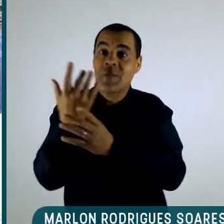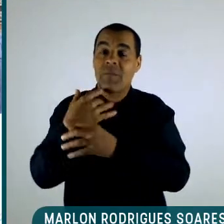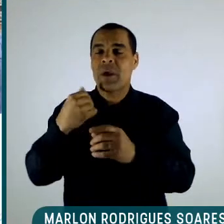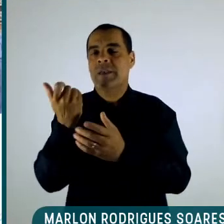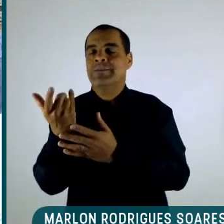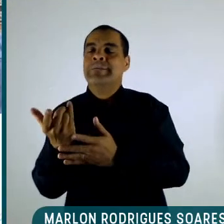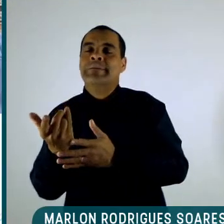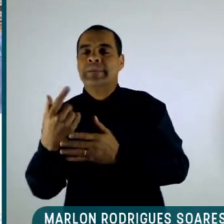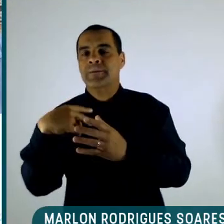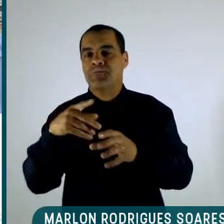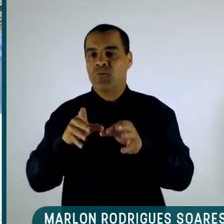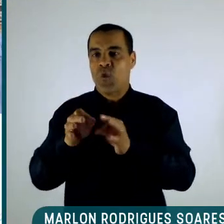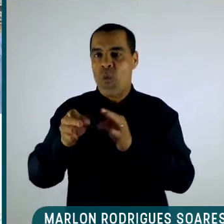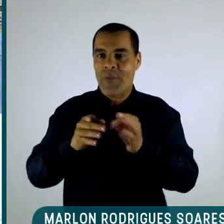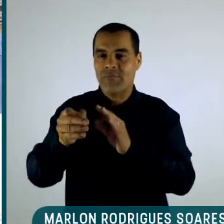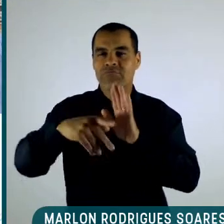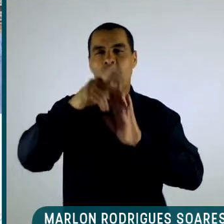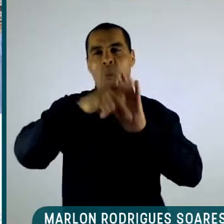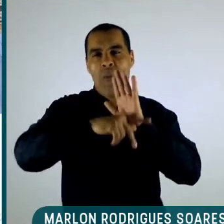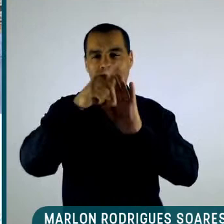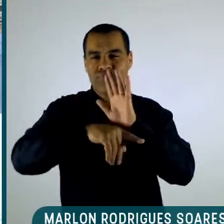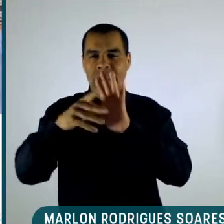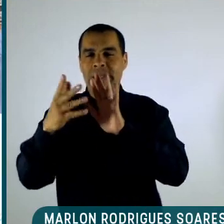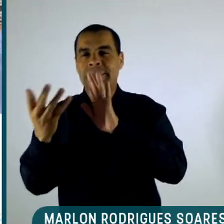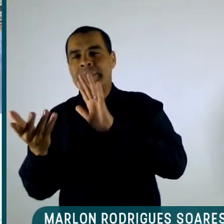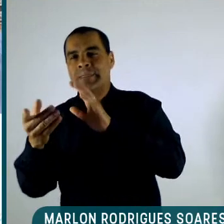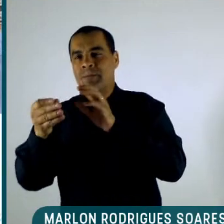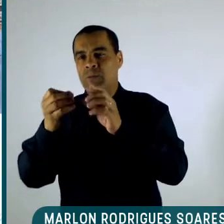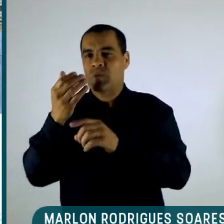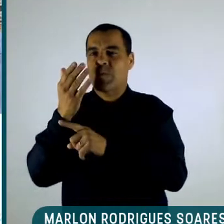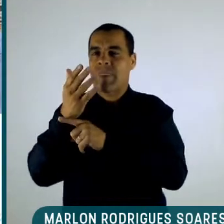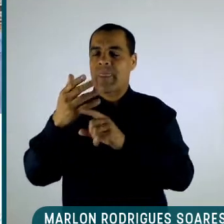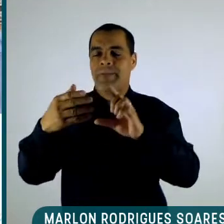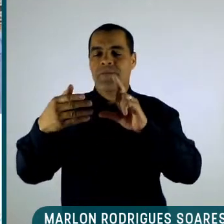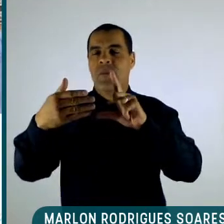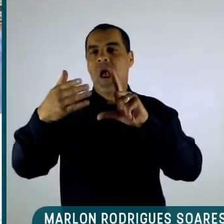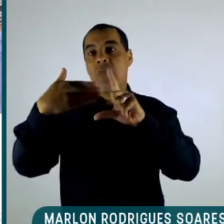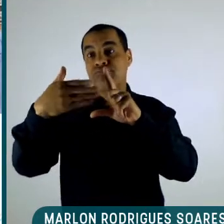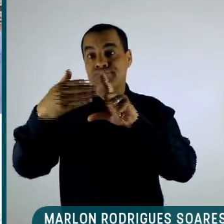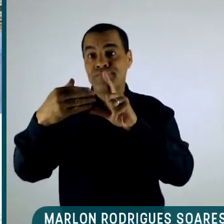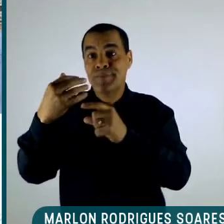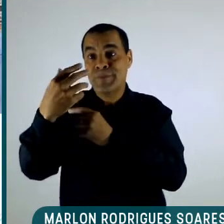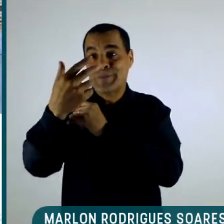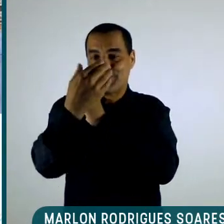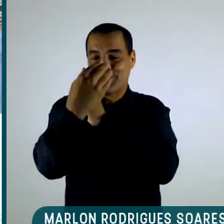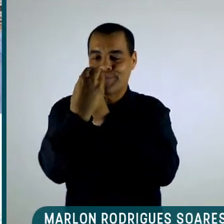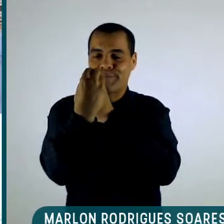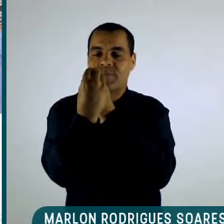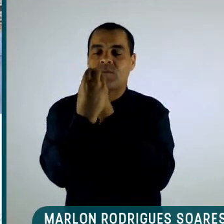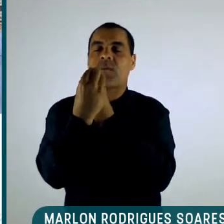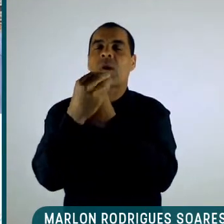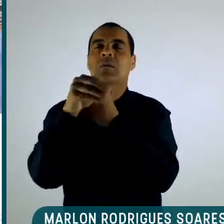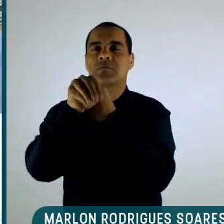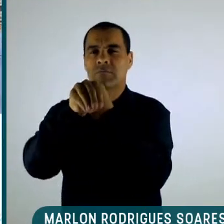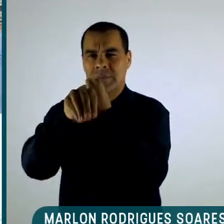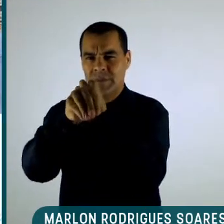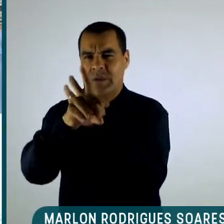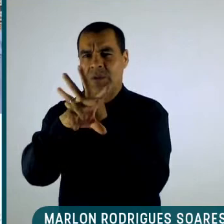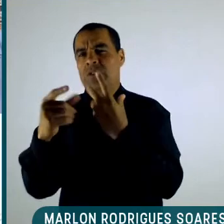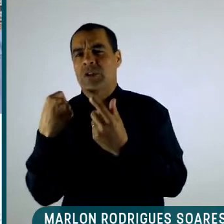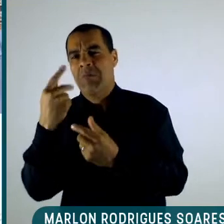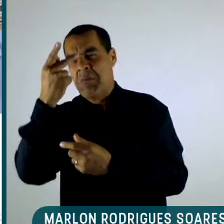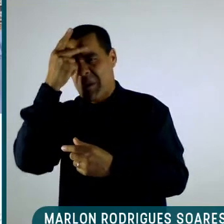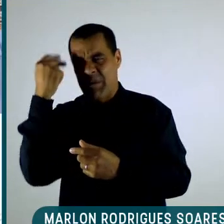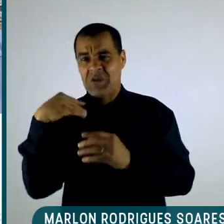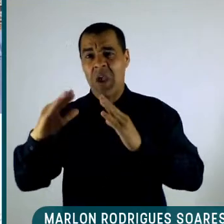created a voluntary program for telemedicine with Dr. Connecta. So the population which was aware of going to the hospitals could